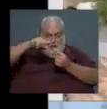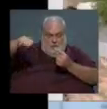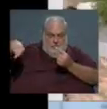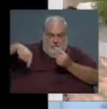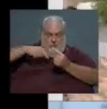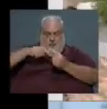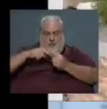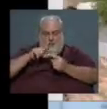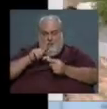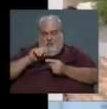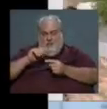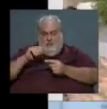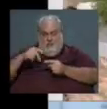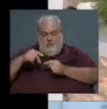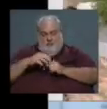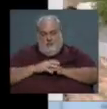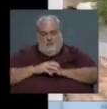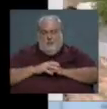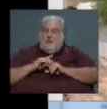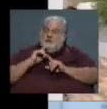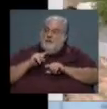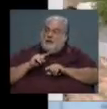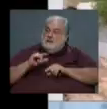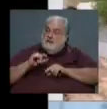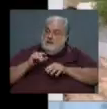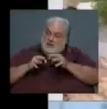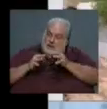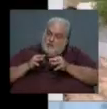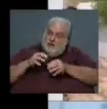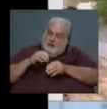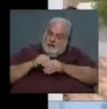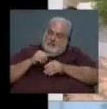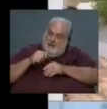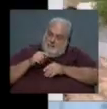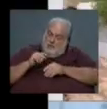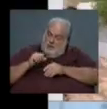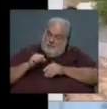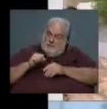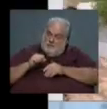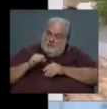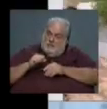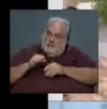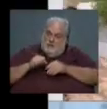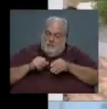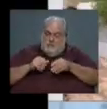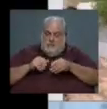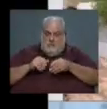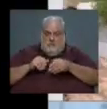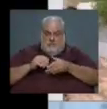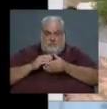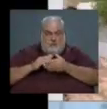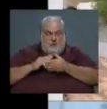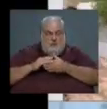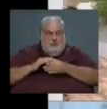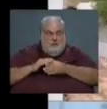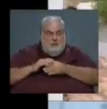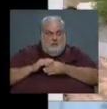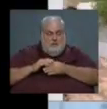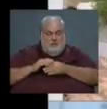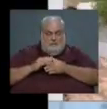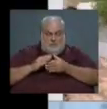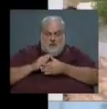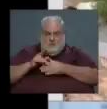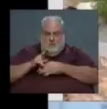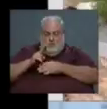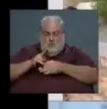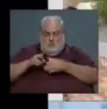out. That would be the long way around. I mean, if you're inside the complex. But, I mean, if they're part of the street, you know, they have a right to